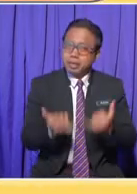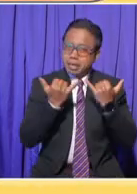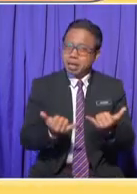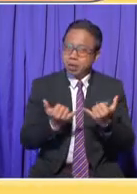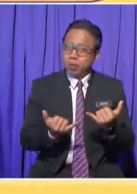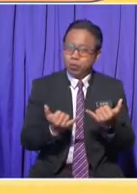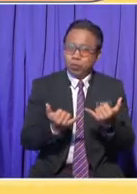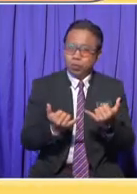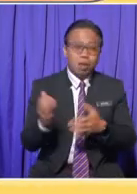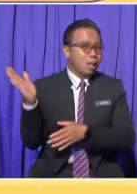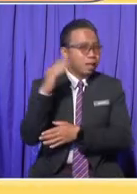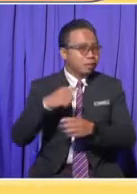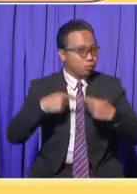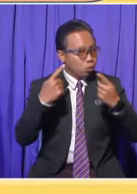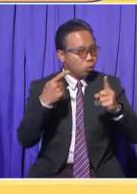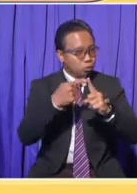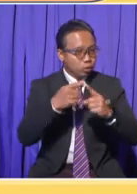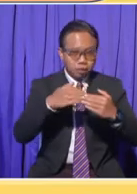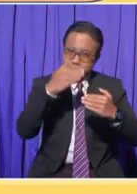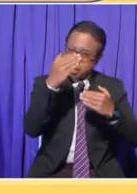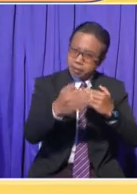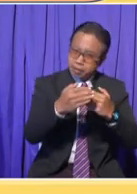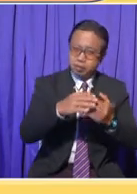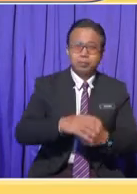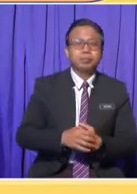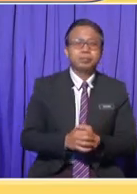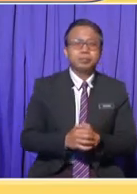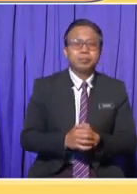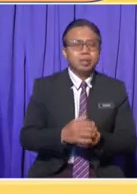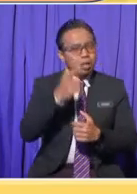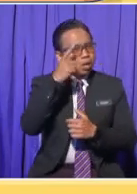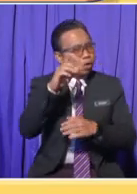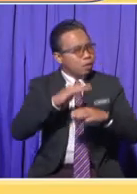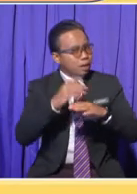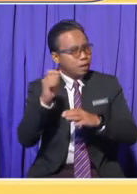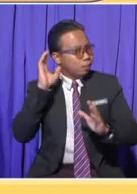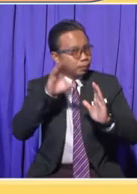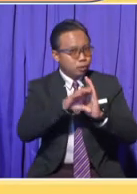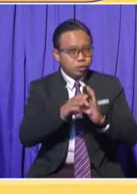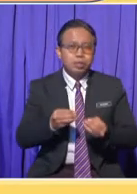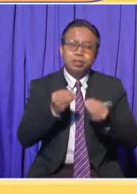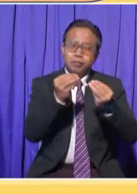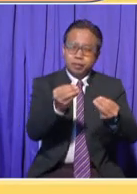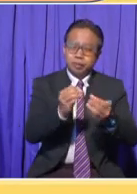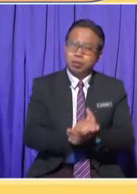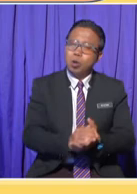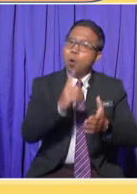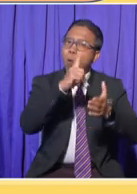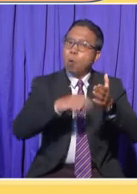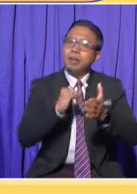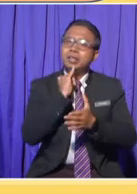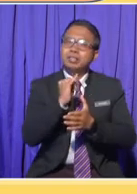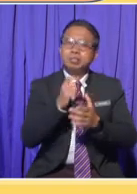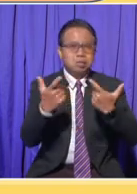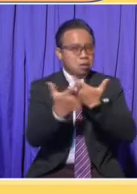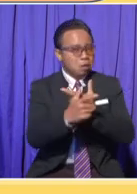Now, let's go to the next slide. Look at the picture given. What is the